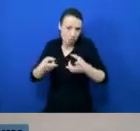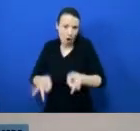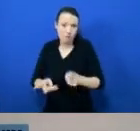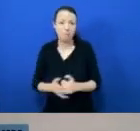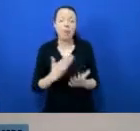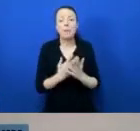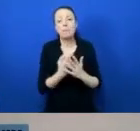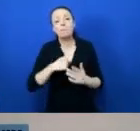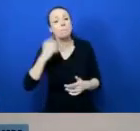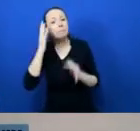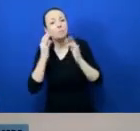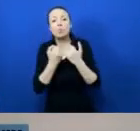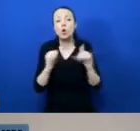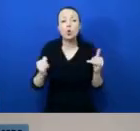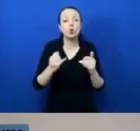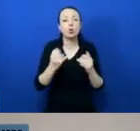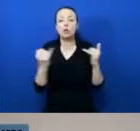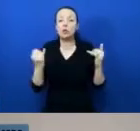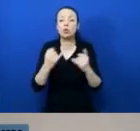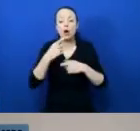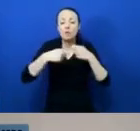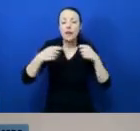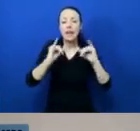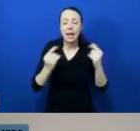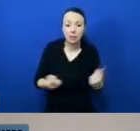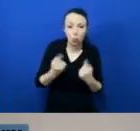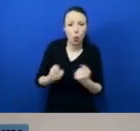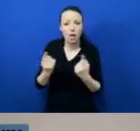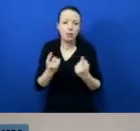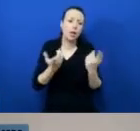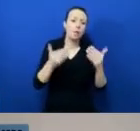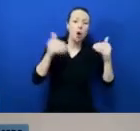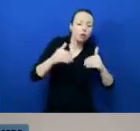sufficient. So we analyzed for each catchment area, we analyzed different